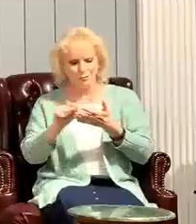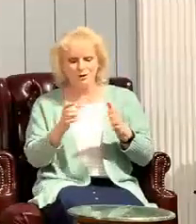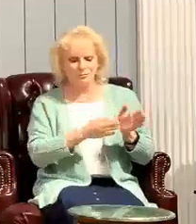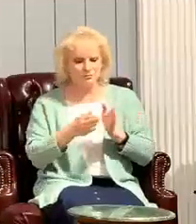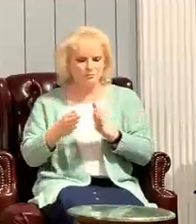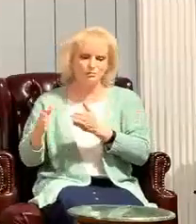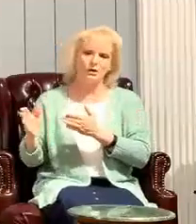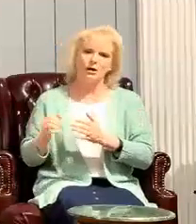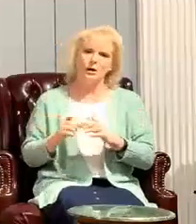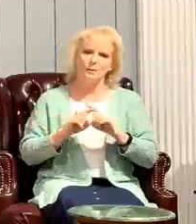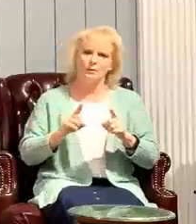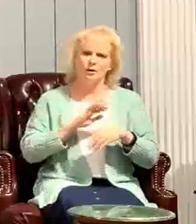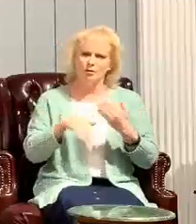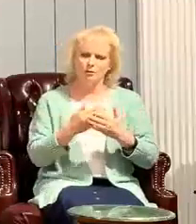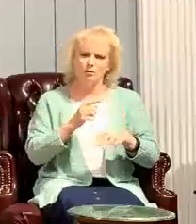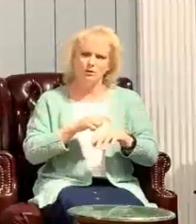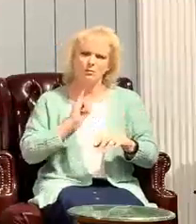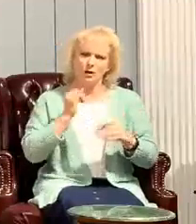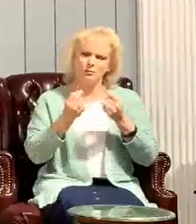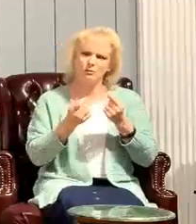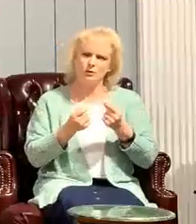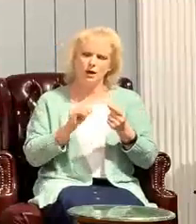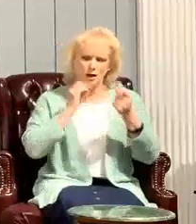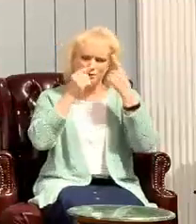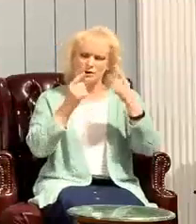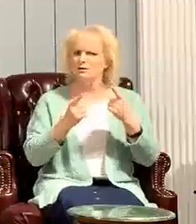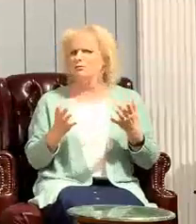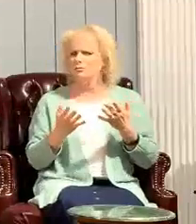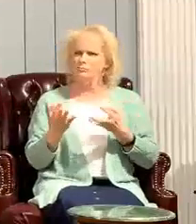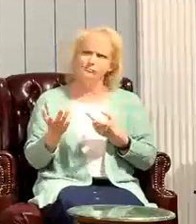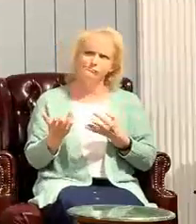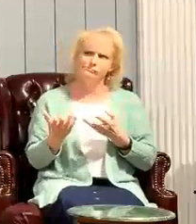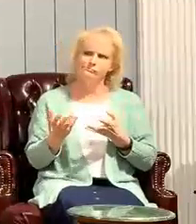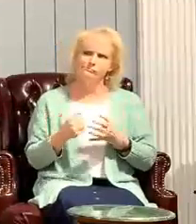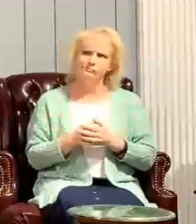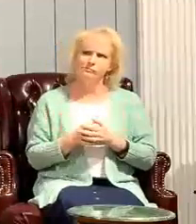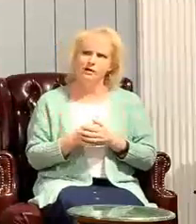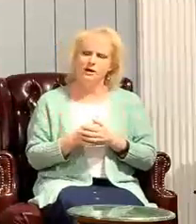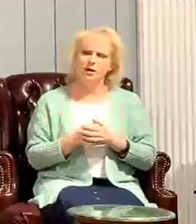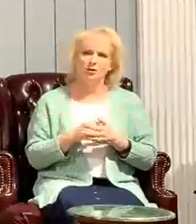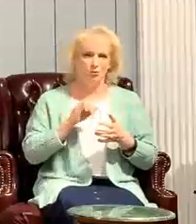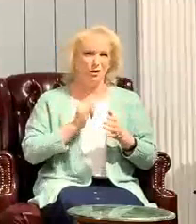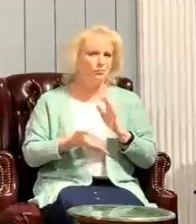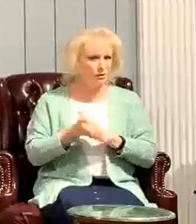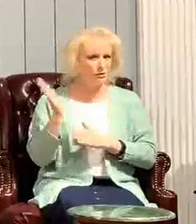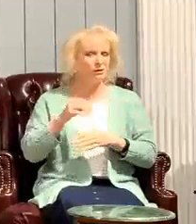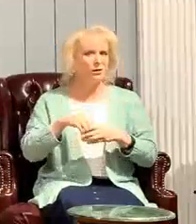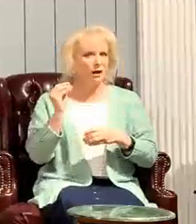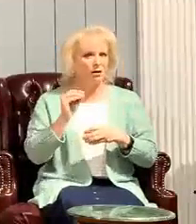so, you know, but the whole time I'm doing it, I'm thinking, wait a minute, isn't this, wouldn't I have gotten kicked out of college for